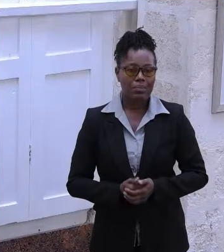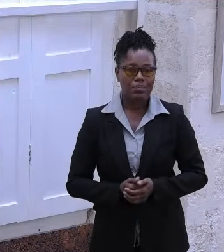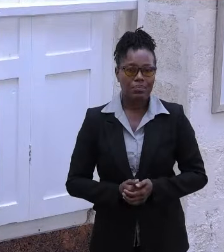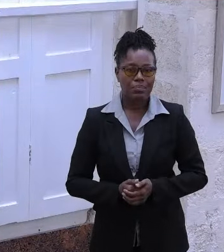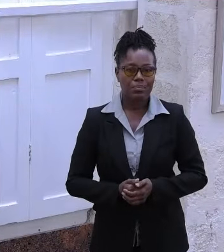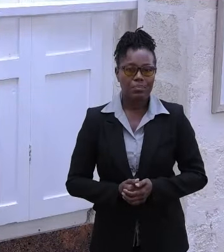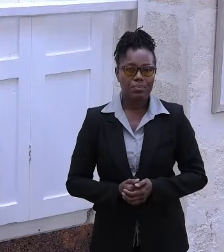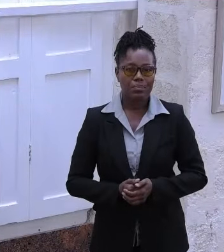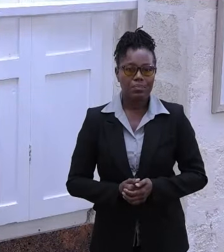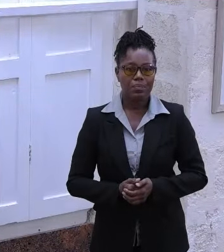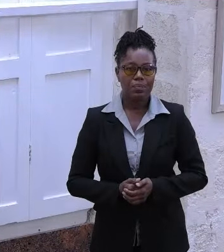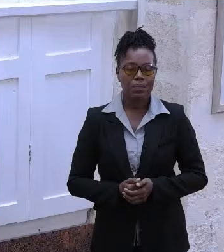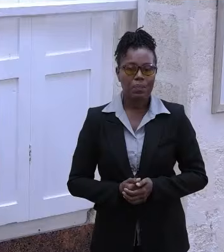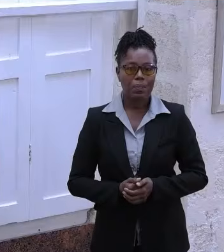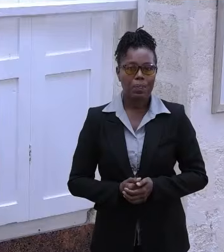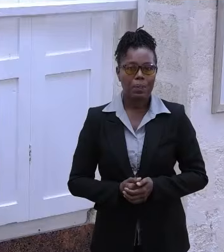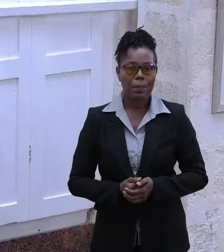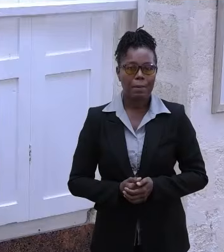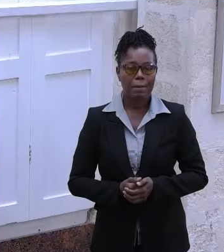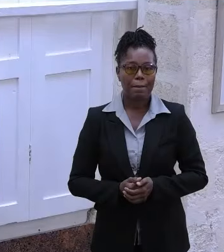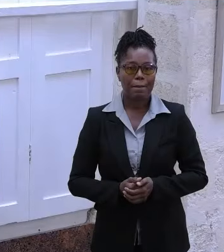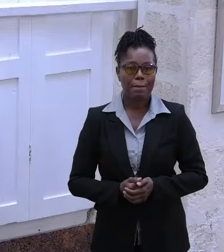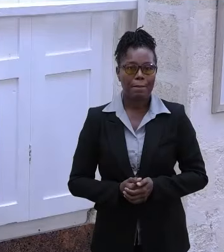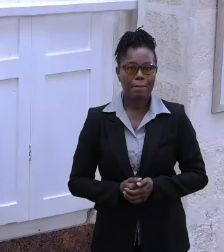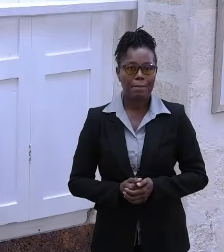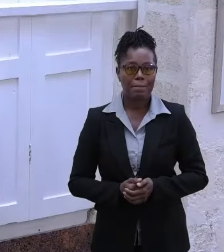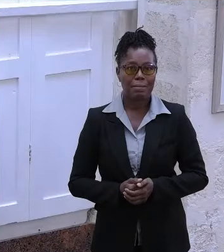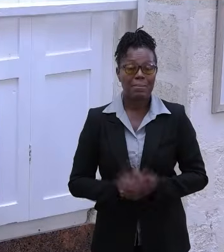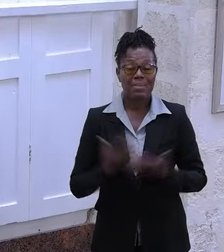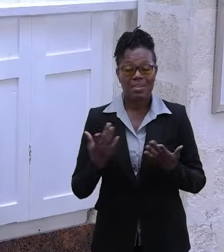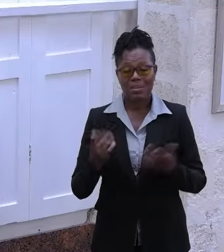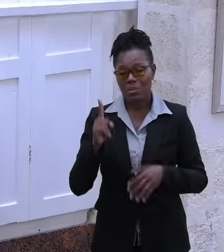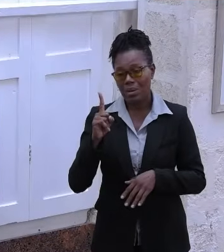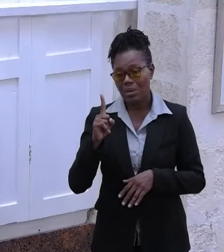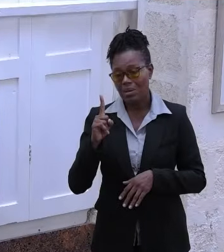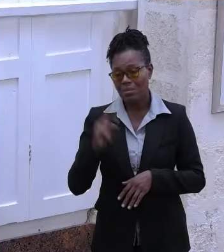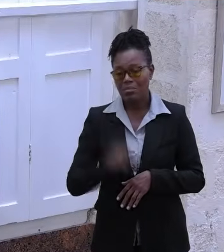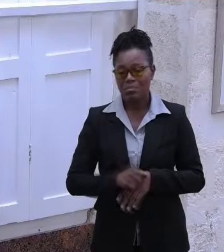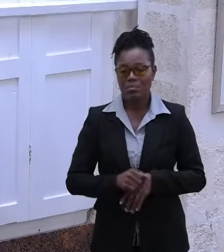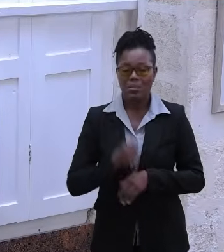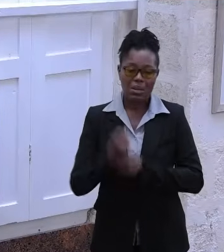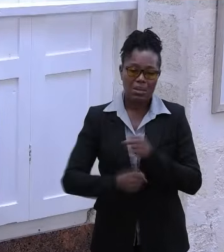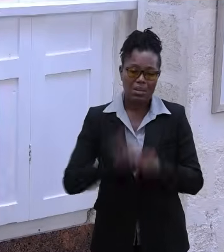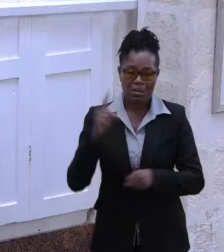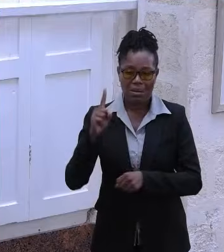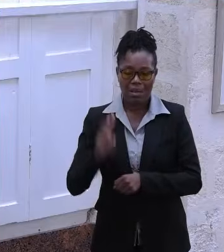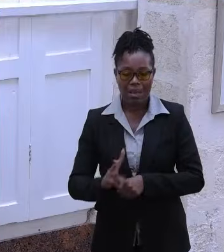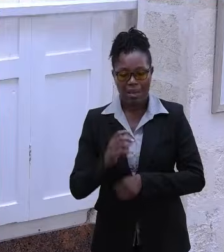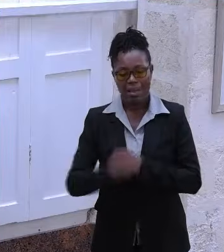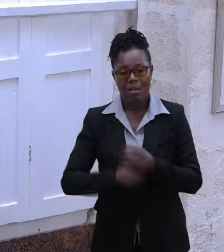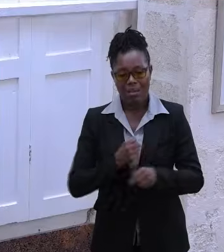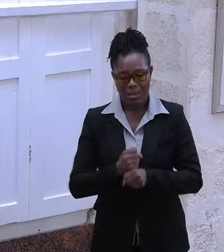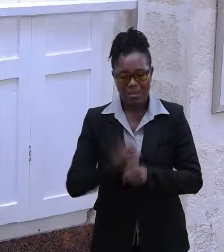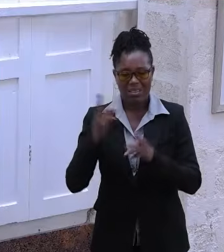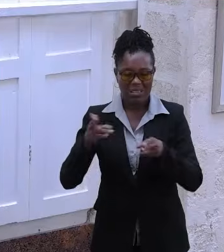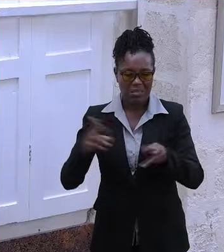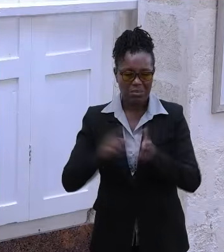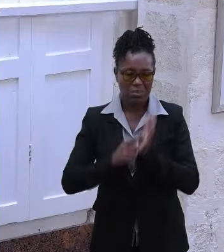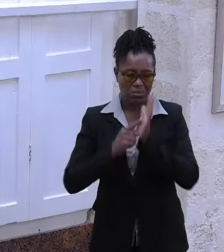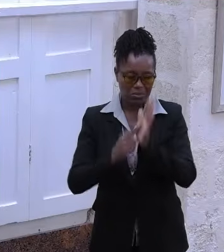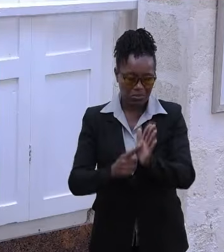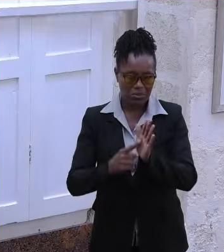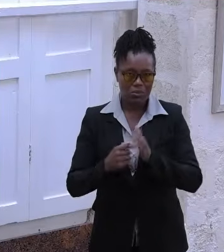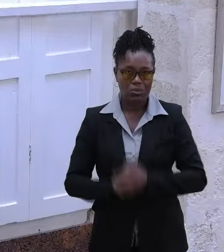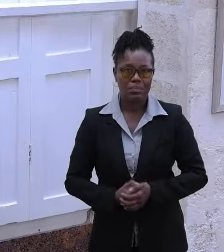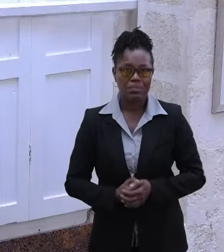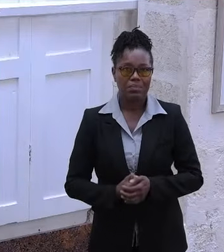It's not been a good, well, let's say we are on the happy side of it, but the history must reflect that and